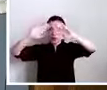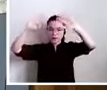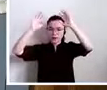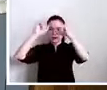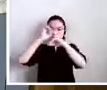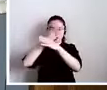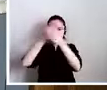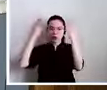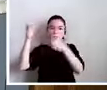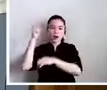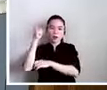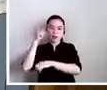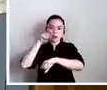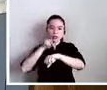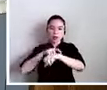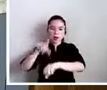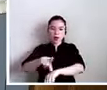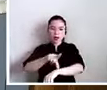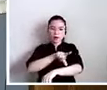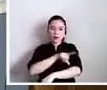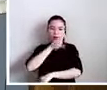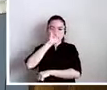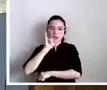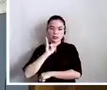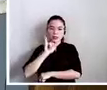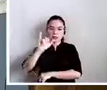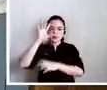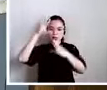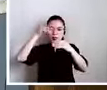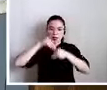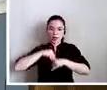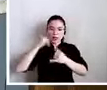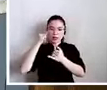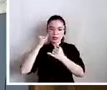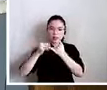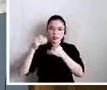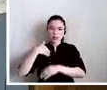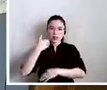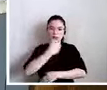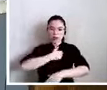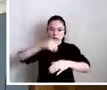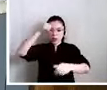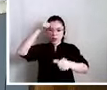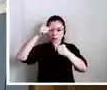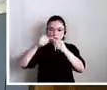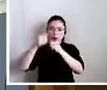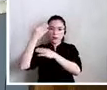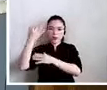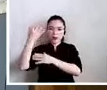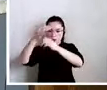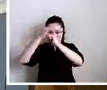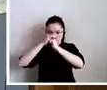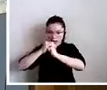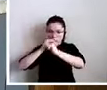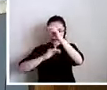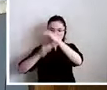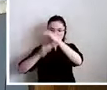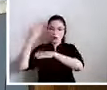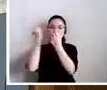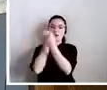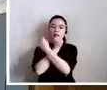how brief is time, how long is eternity. Grant us, lastly, that we may remember you, adore